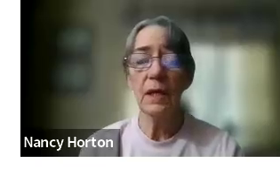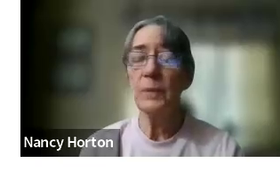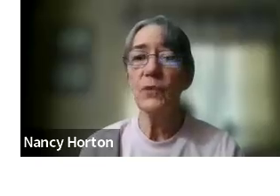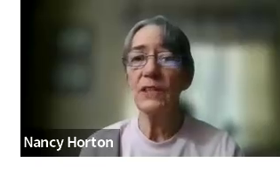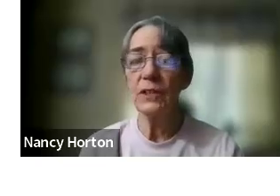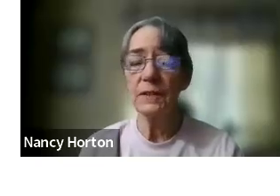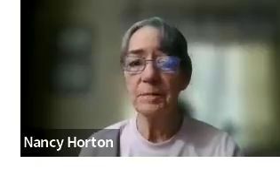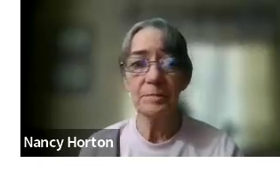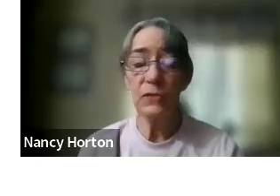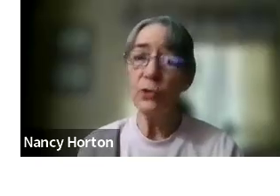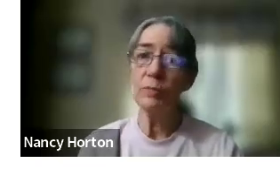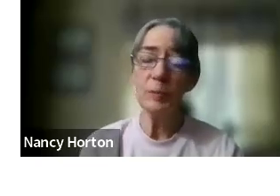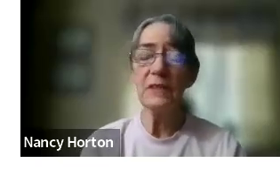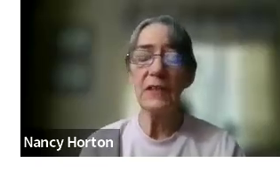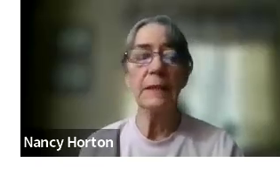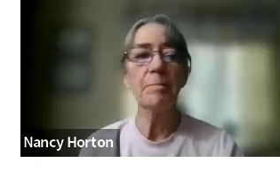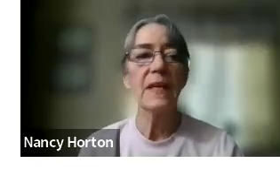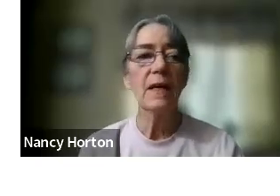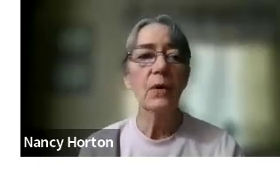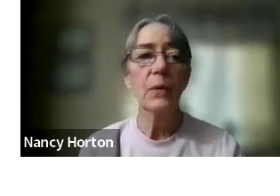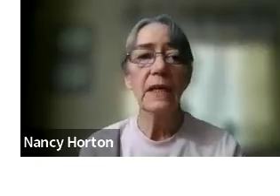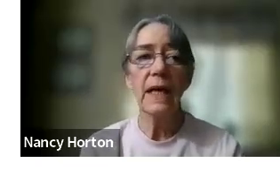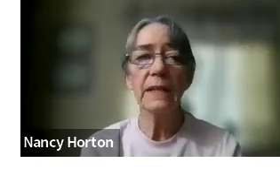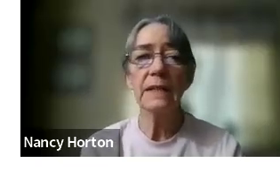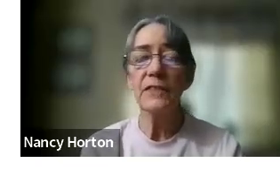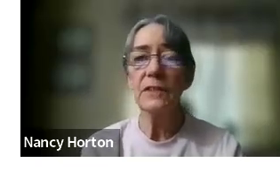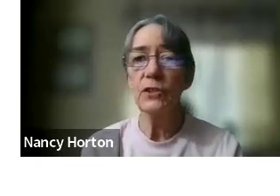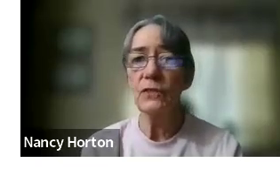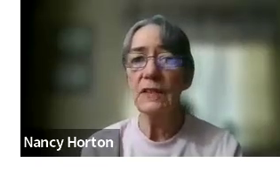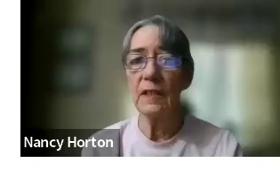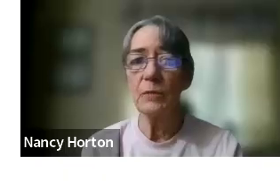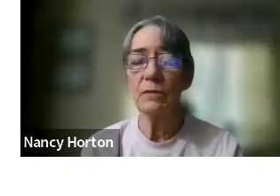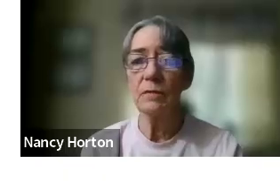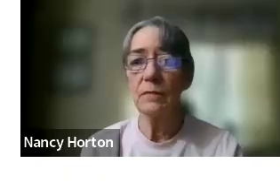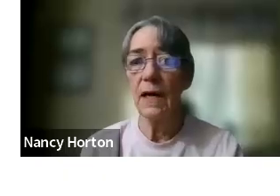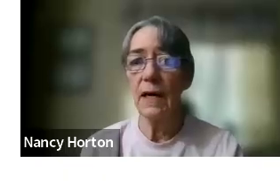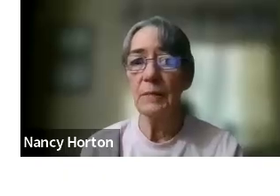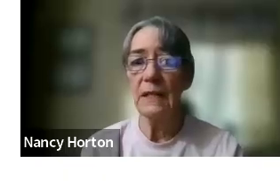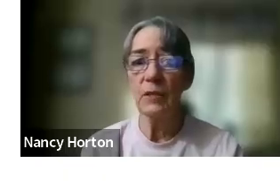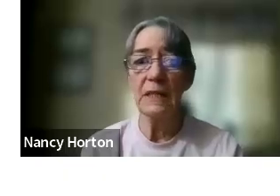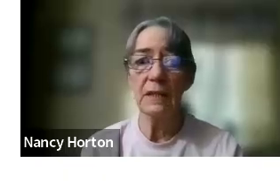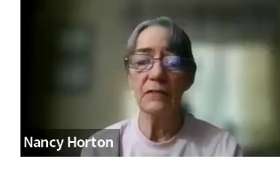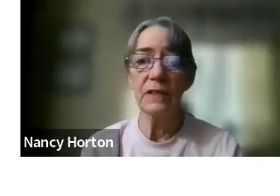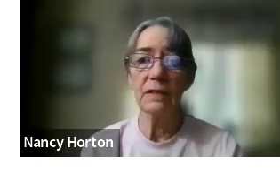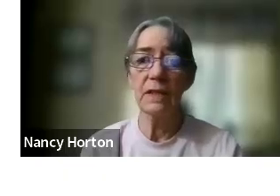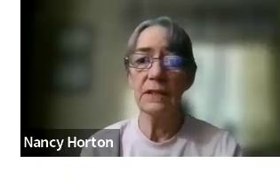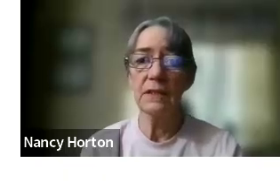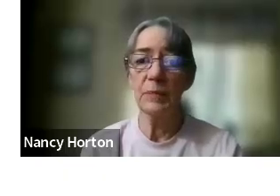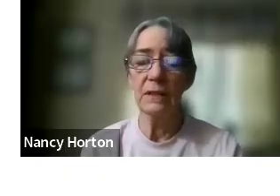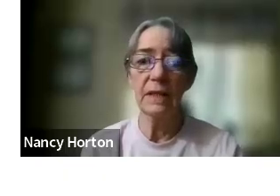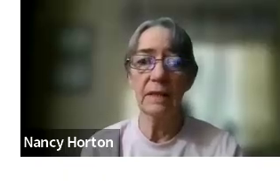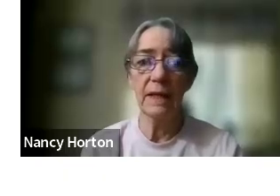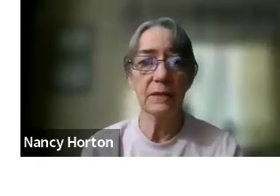person a couple of questions. Two, specifically. We can ask if it's a service animal needed because of